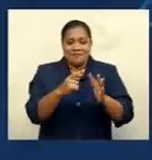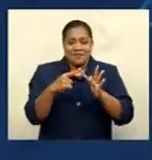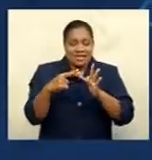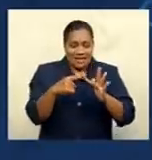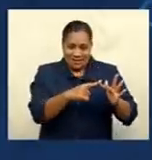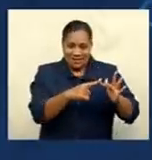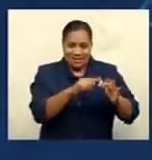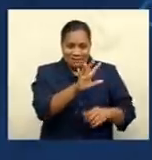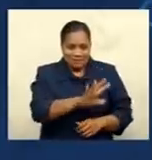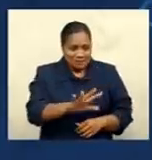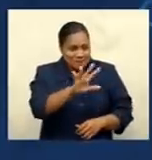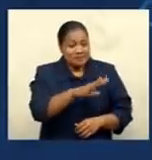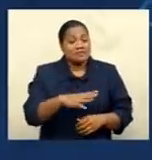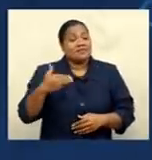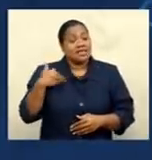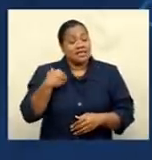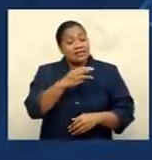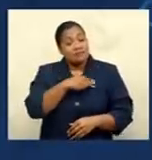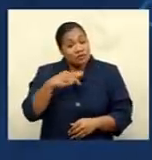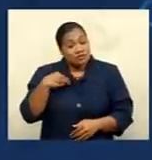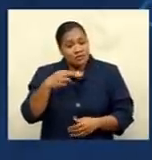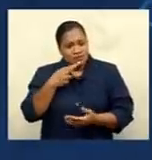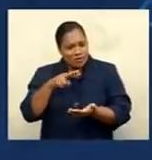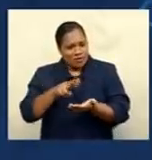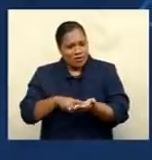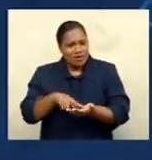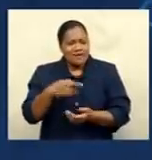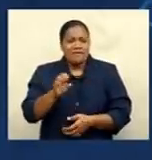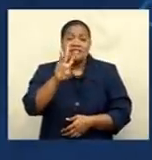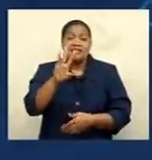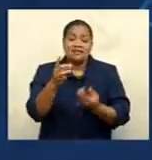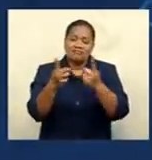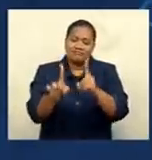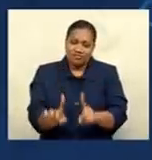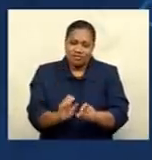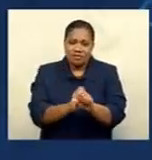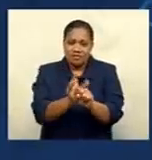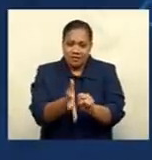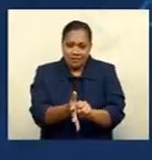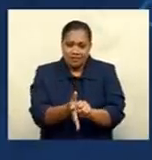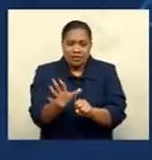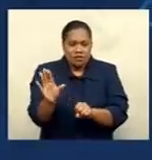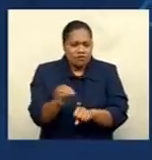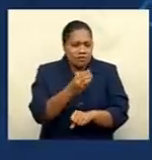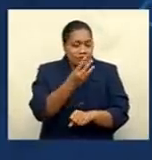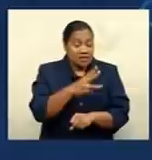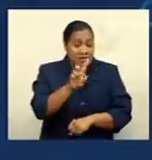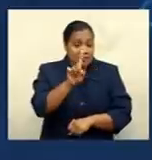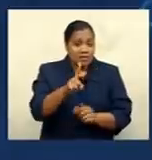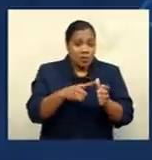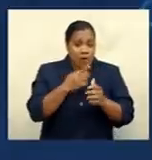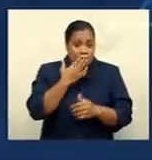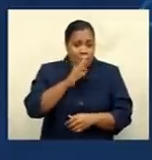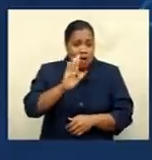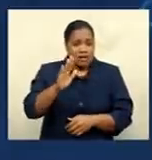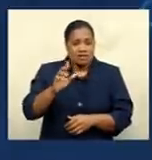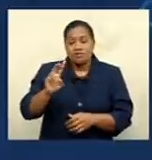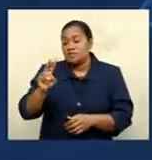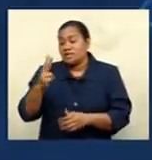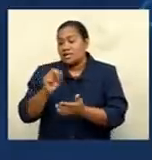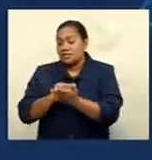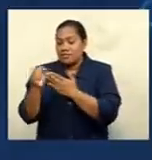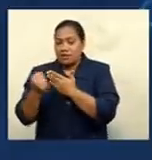Division. The Health Ministry also recorded 3 COVID-19 deaths between 31st August to 2nd